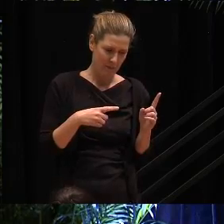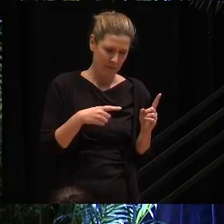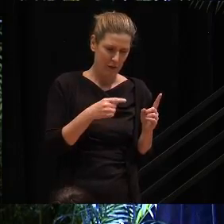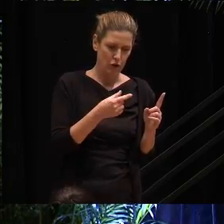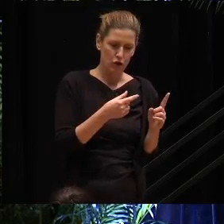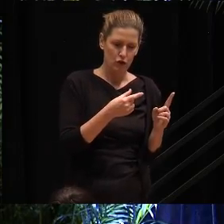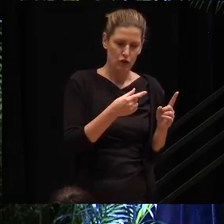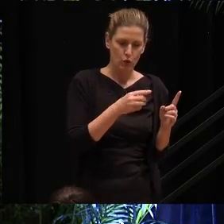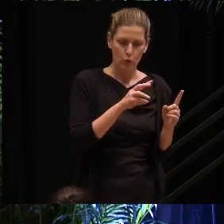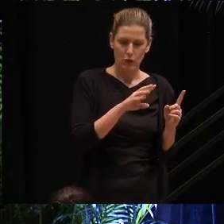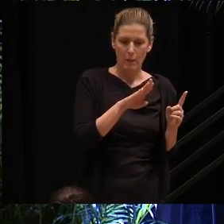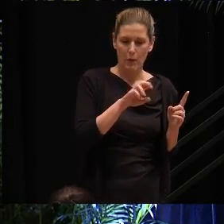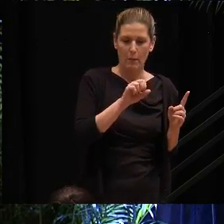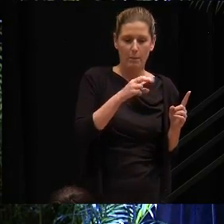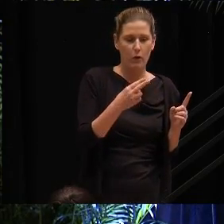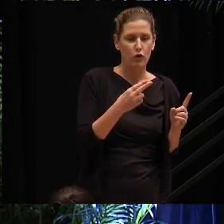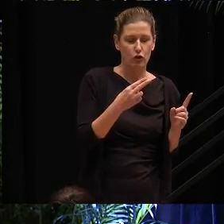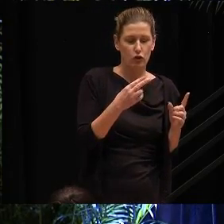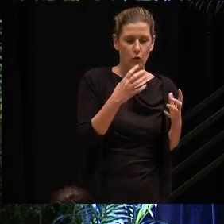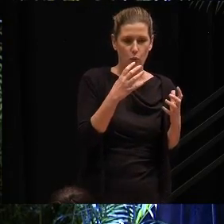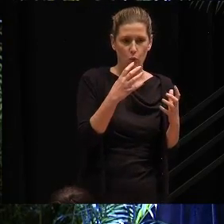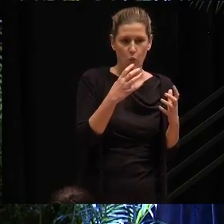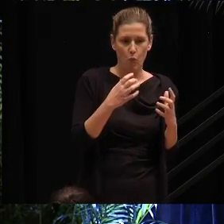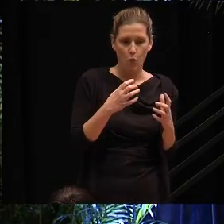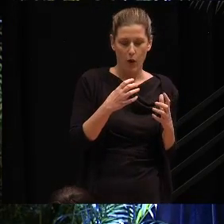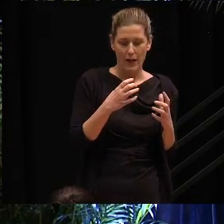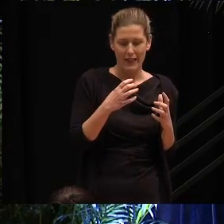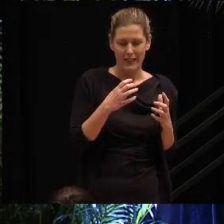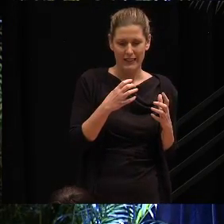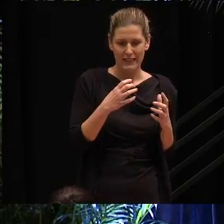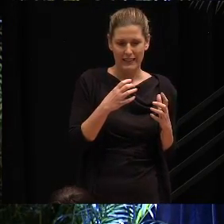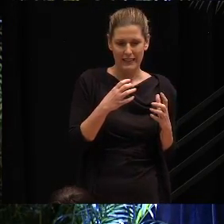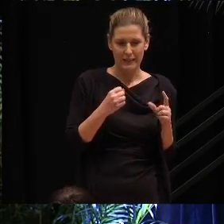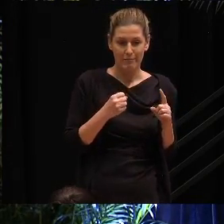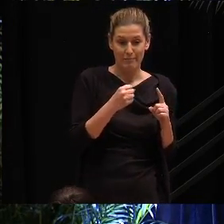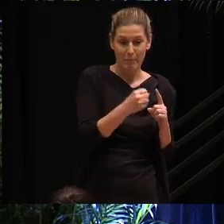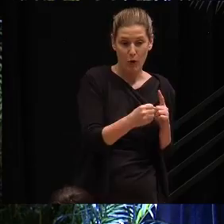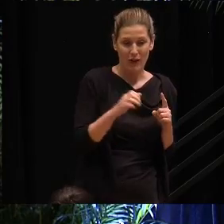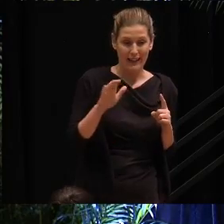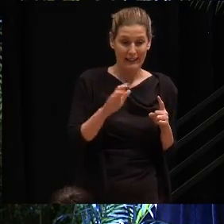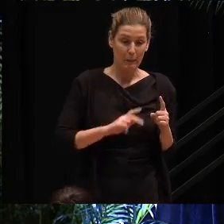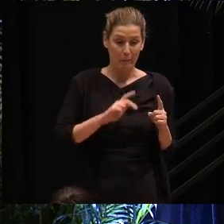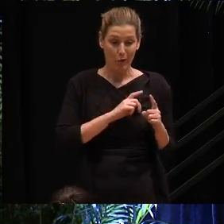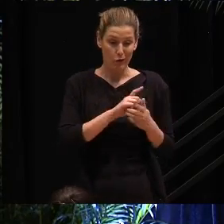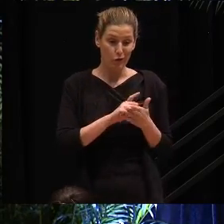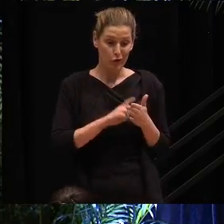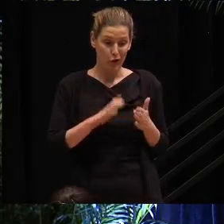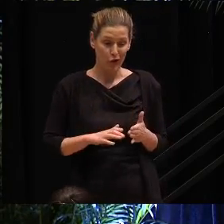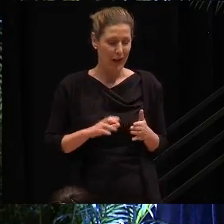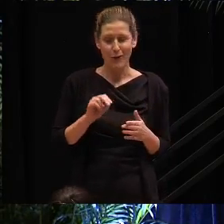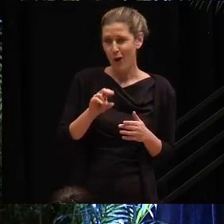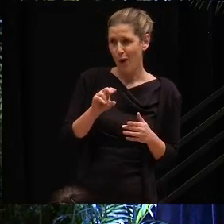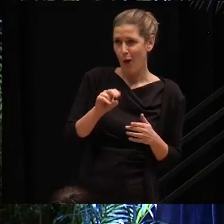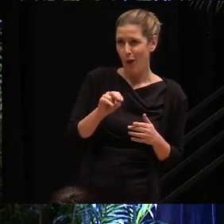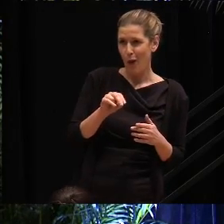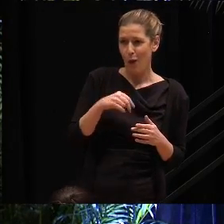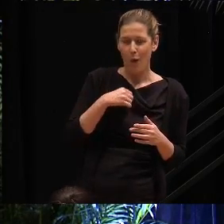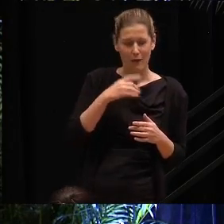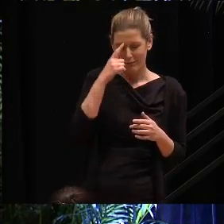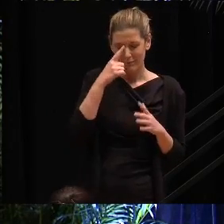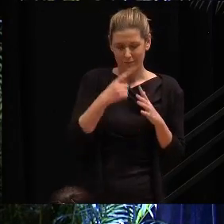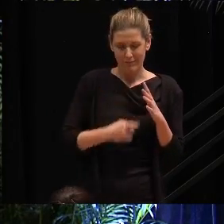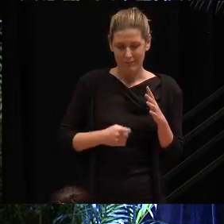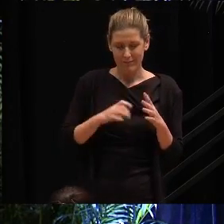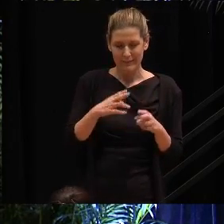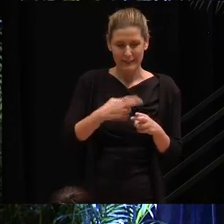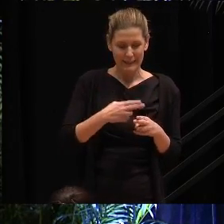W. Bush was looking to get, his personal attorney? No, it wasn't his personal attorney. Actually, I'm drawing a blank right now. This